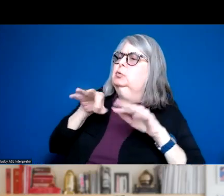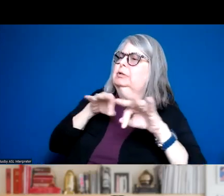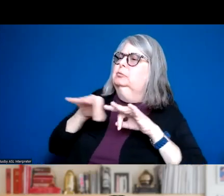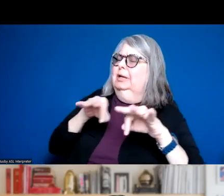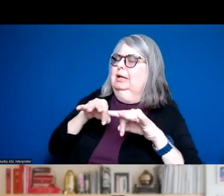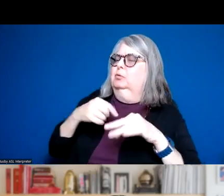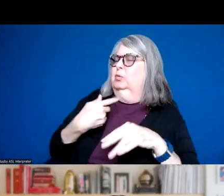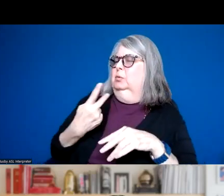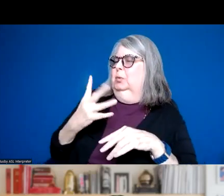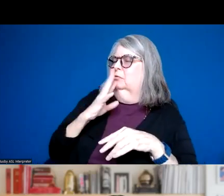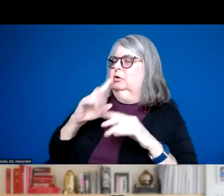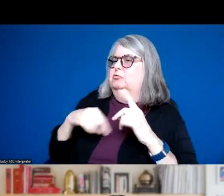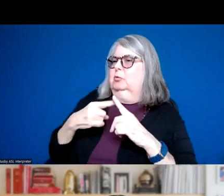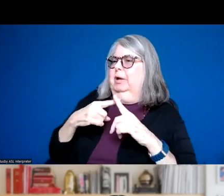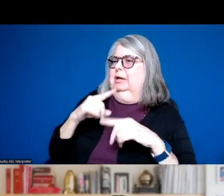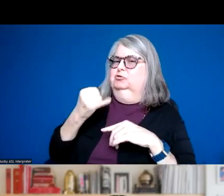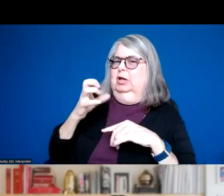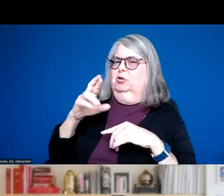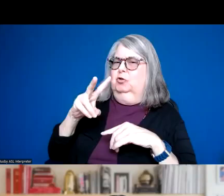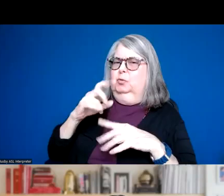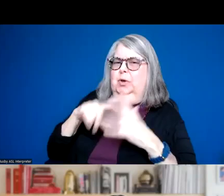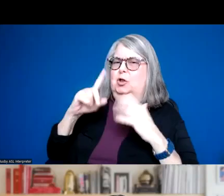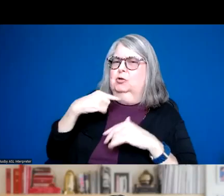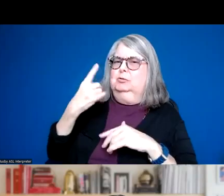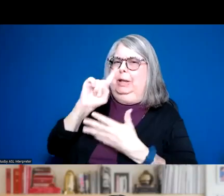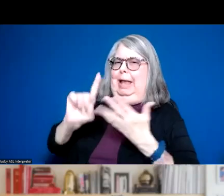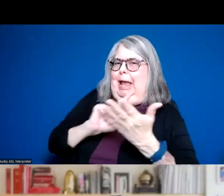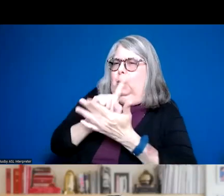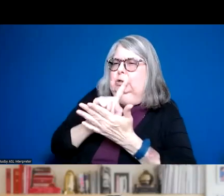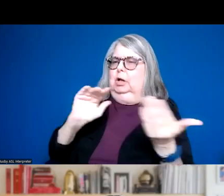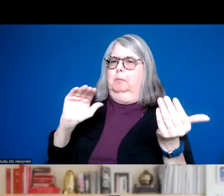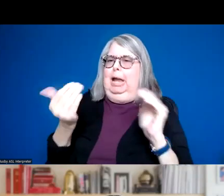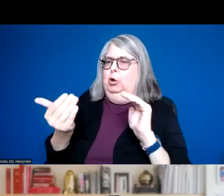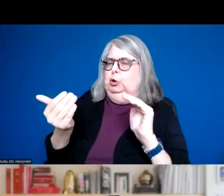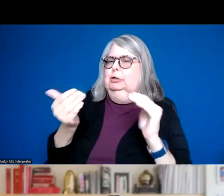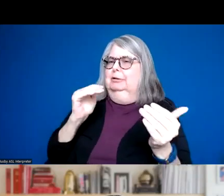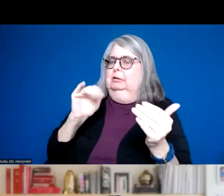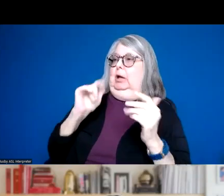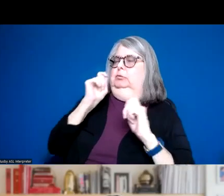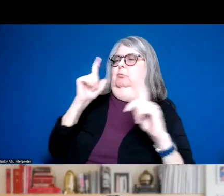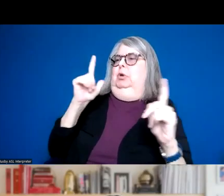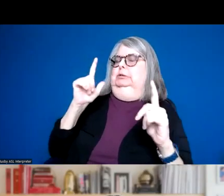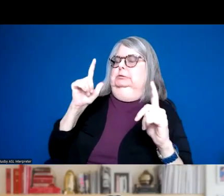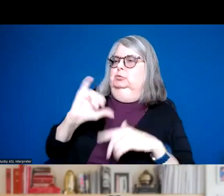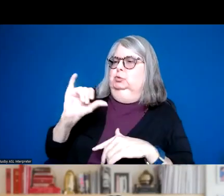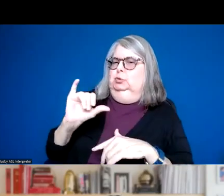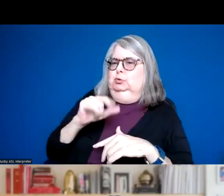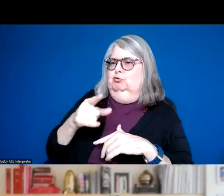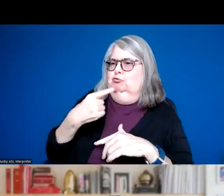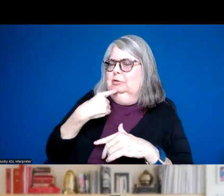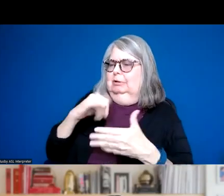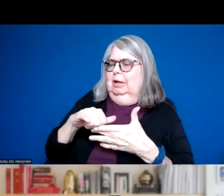explained a J curve. Can you explain what that looks like, what an hour is compared to? Because that was surprising too. You indicated